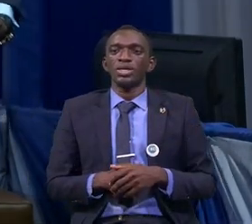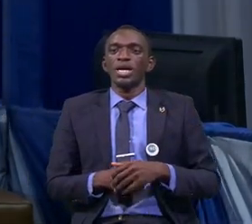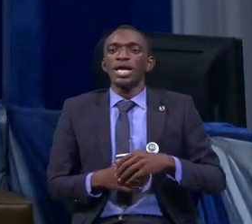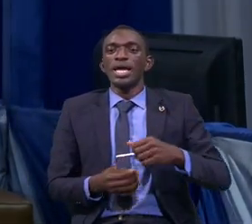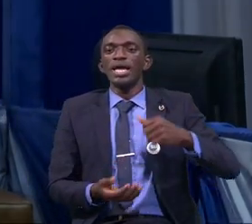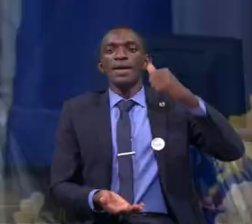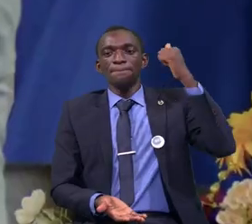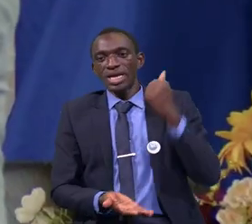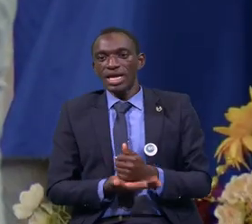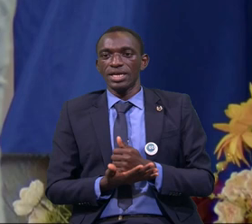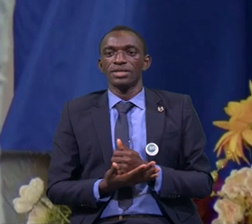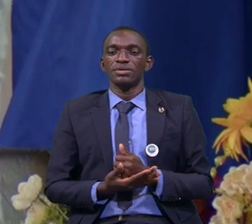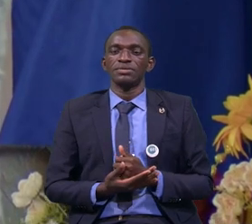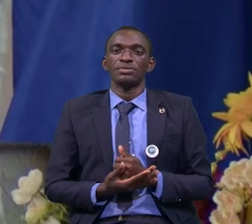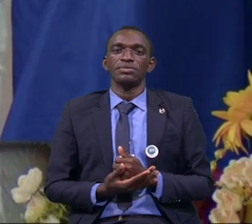Amen.